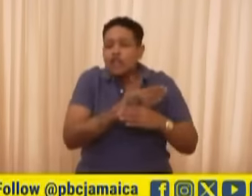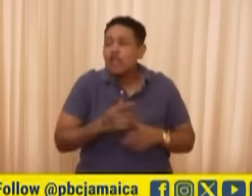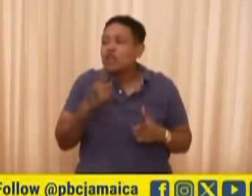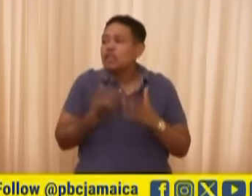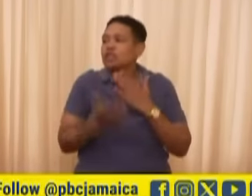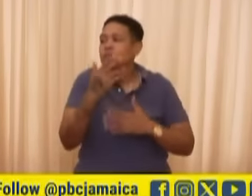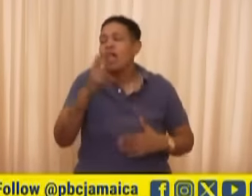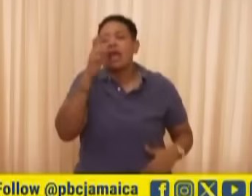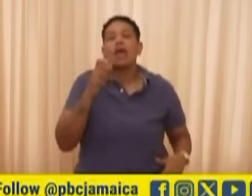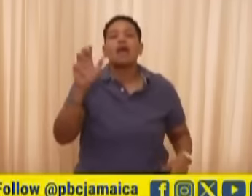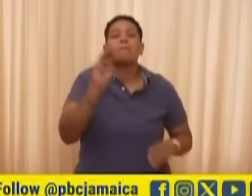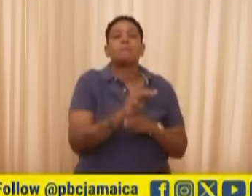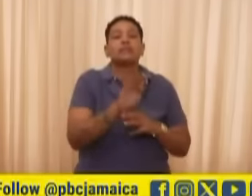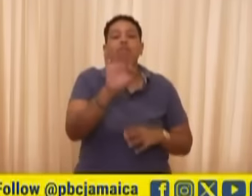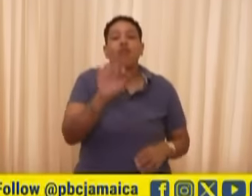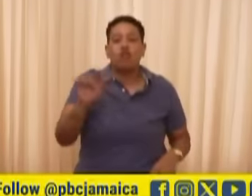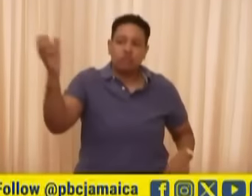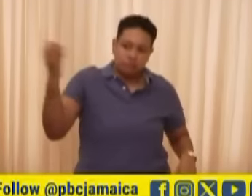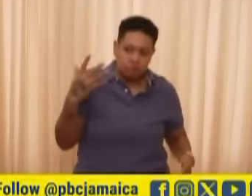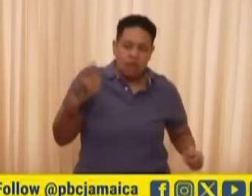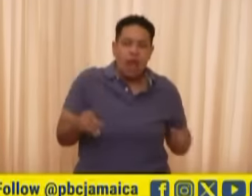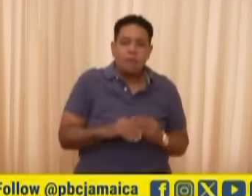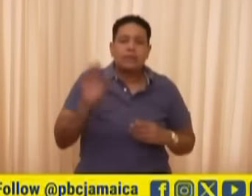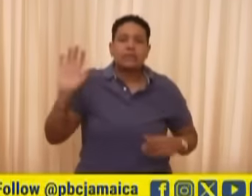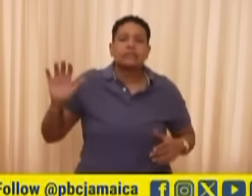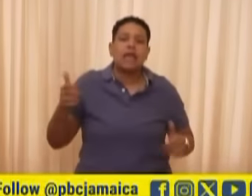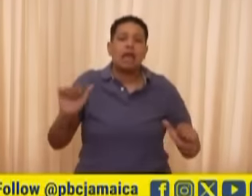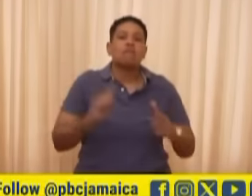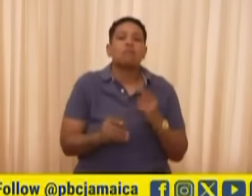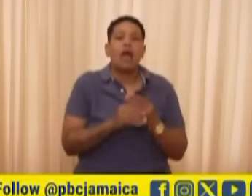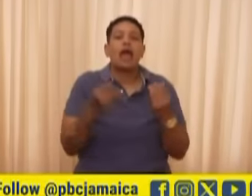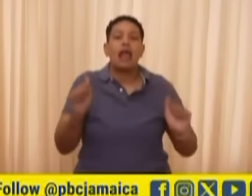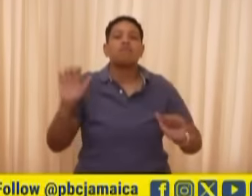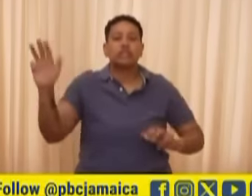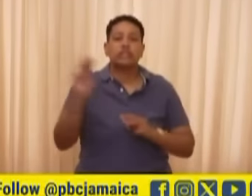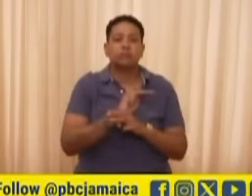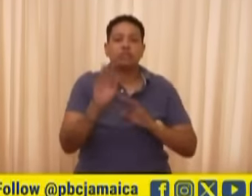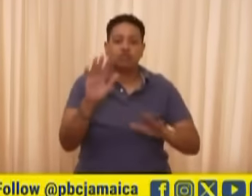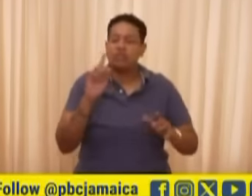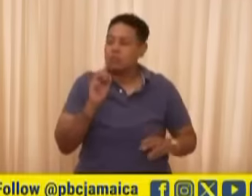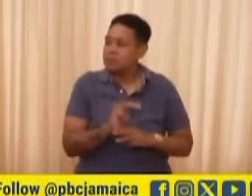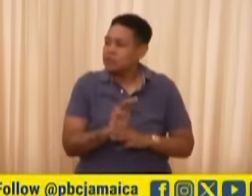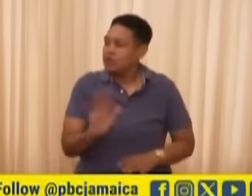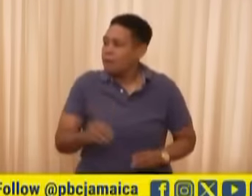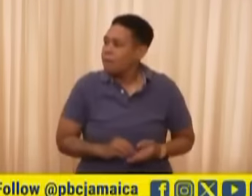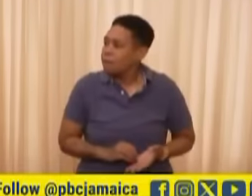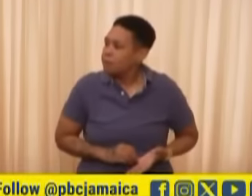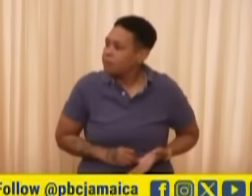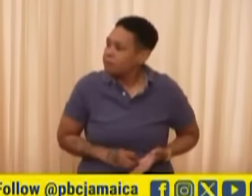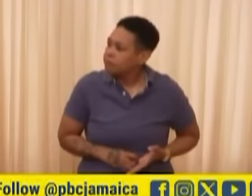to hear from Minister Floyd Green on his efforts and the efforts of his ministry. Minister.